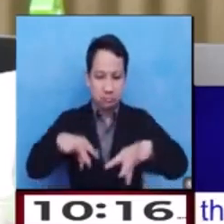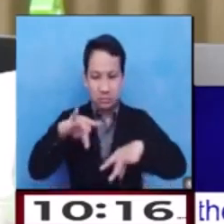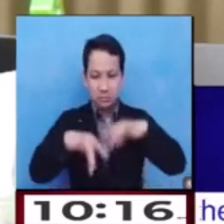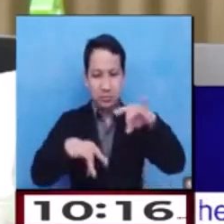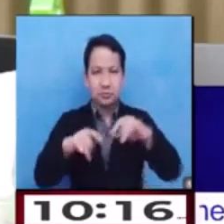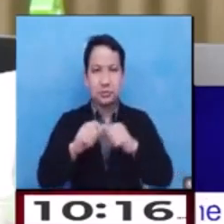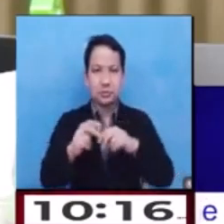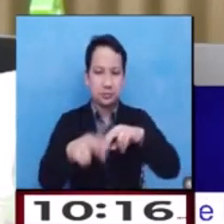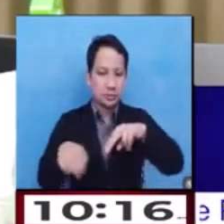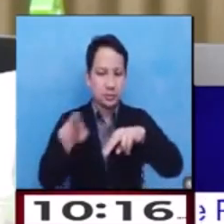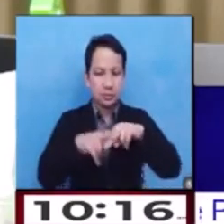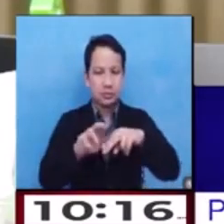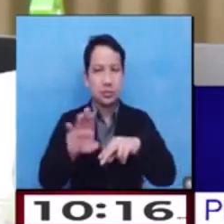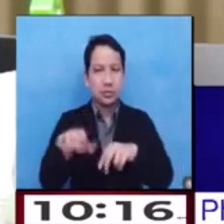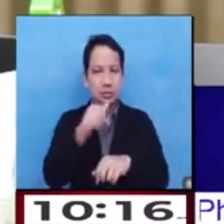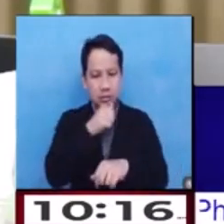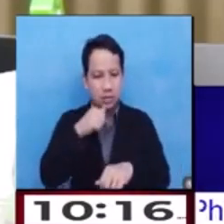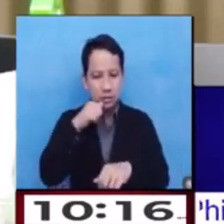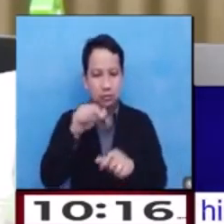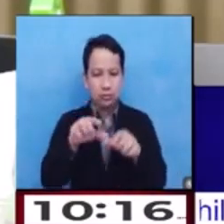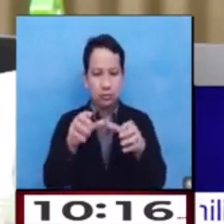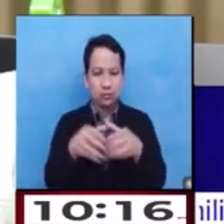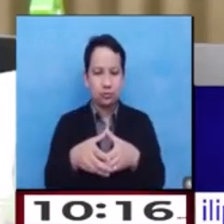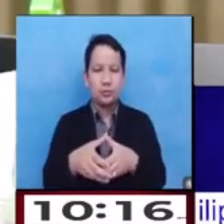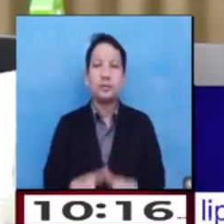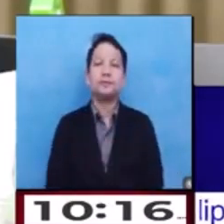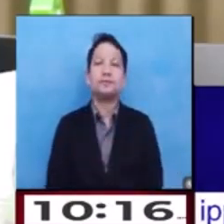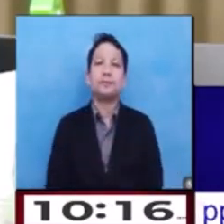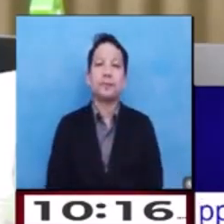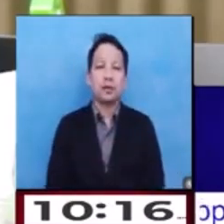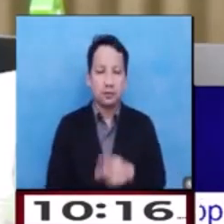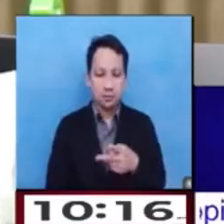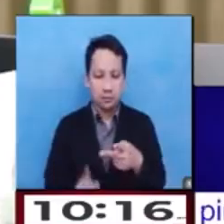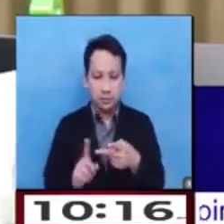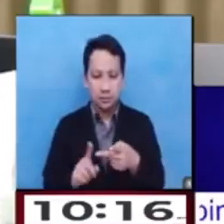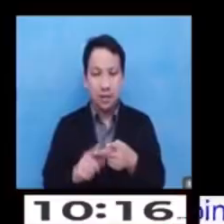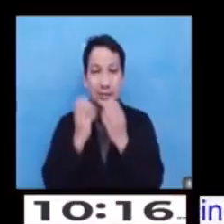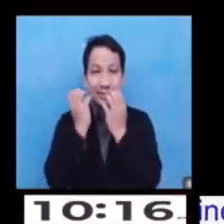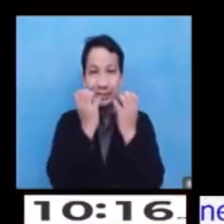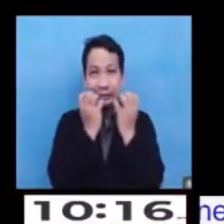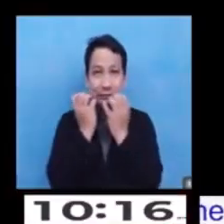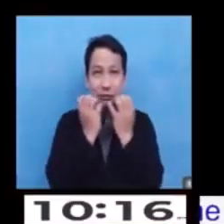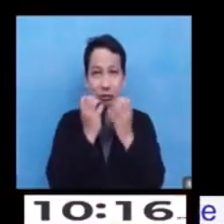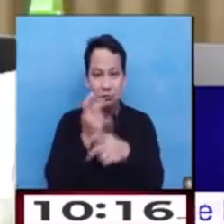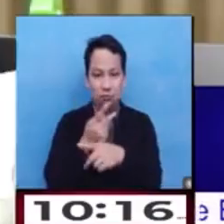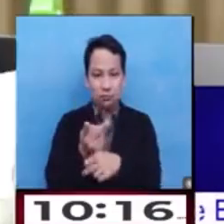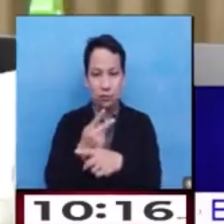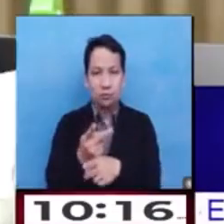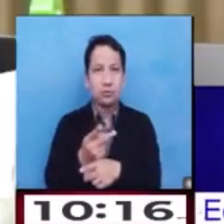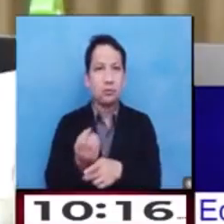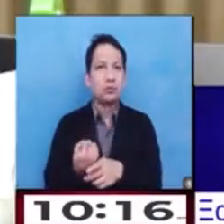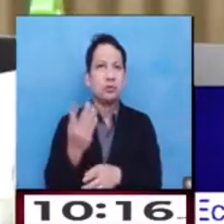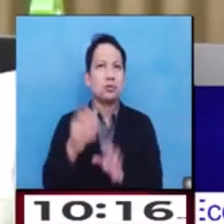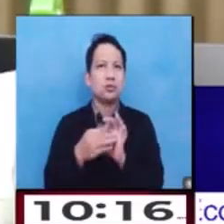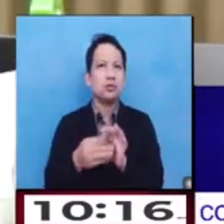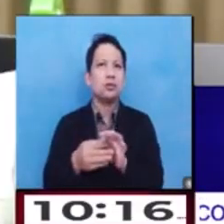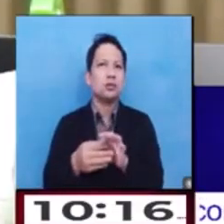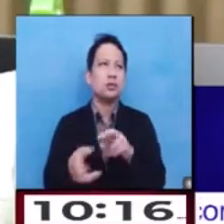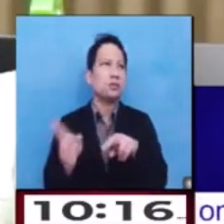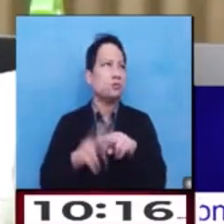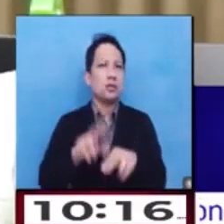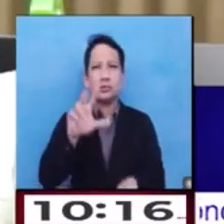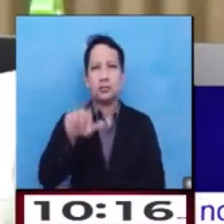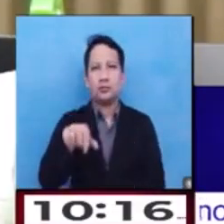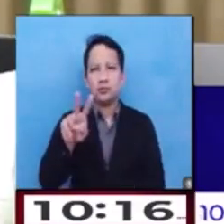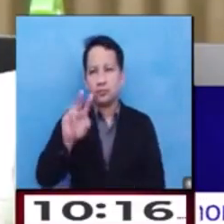increase sa agricultural sector. Pumangalawa yung corn production. This is volume production. Tumaas din siya ng